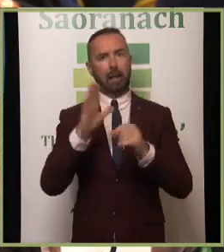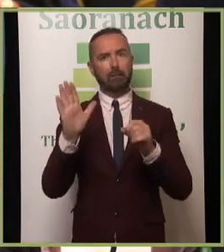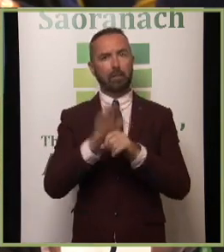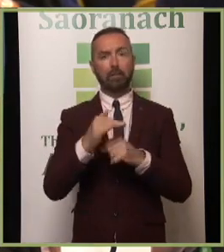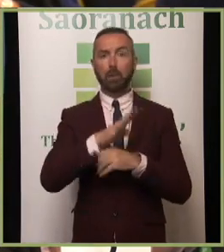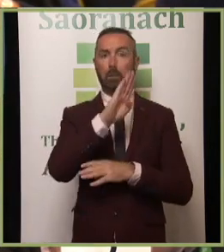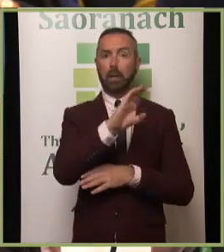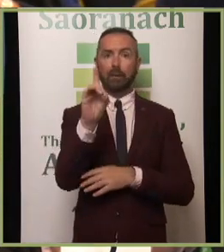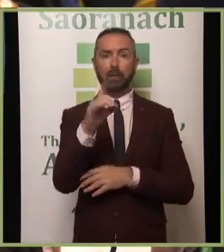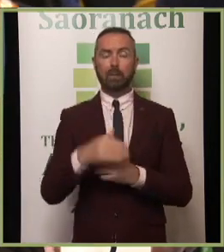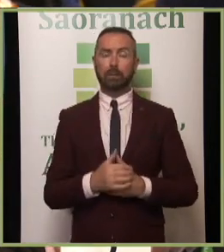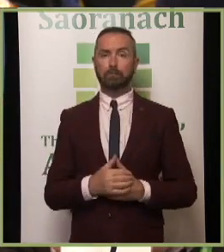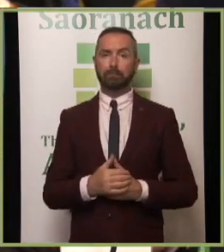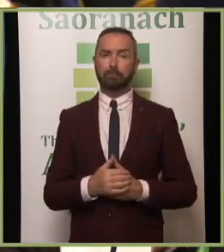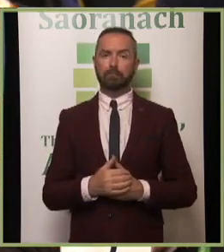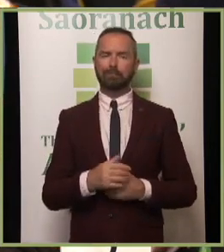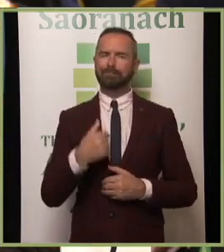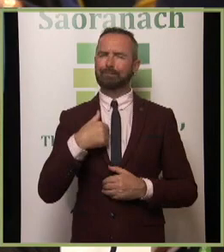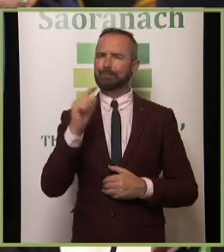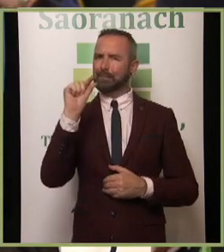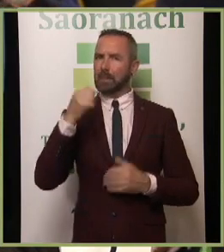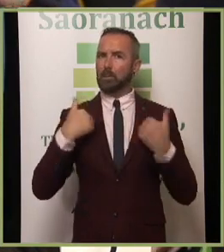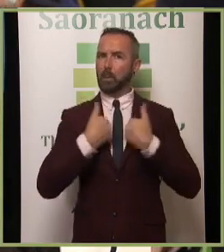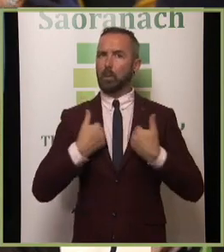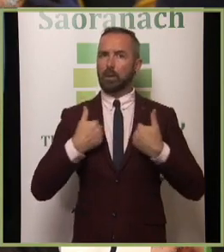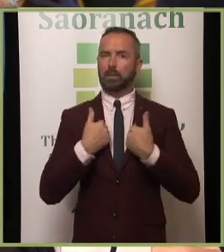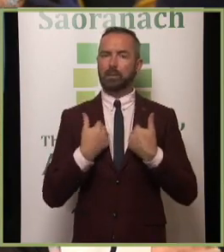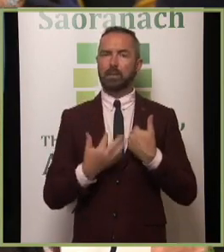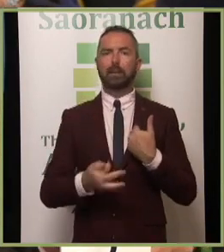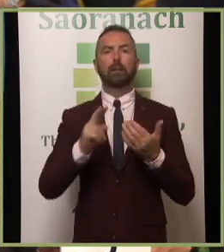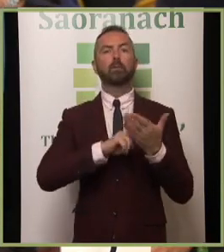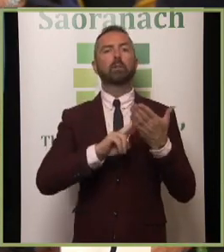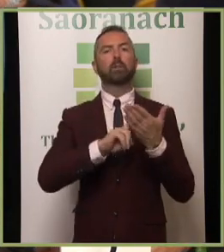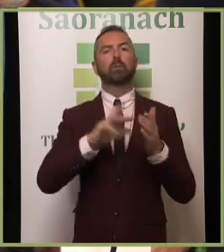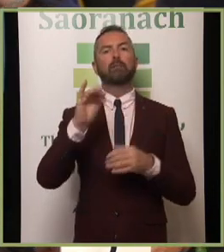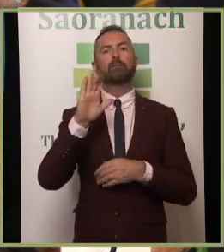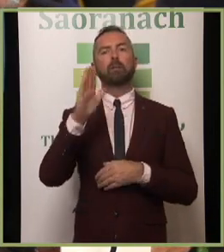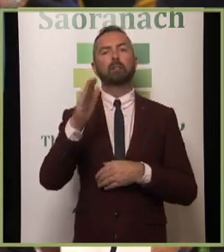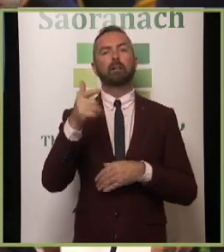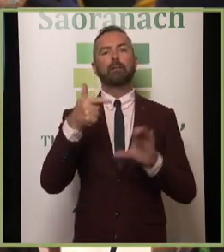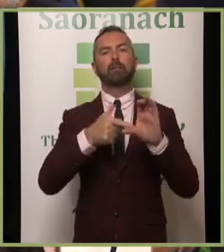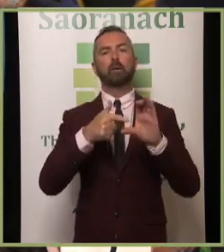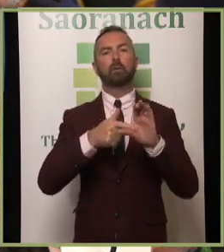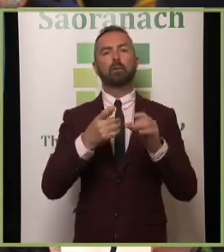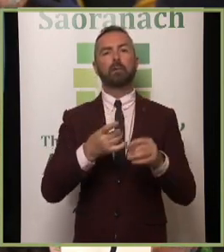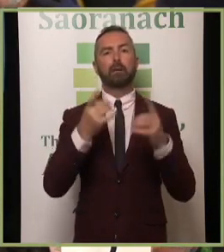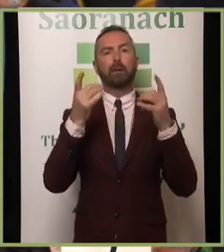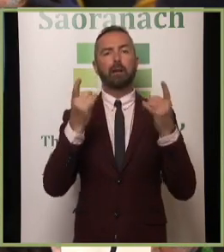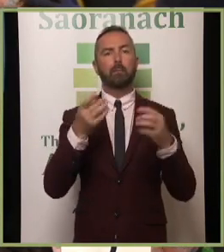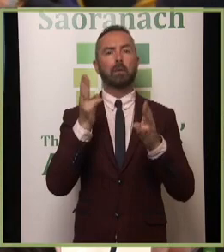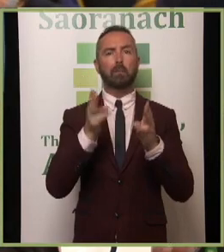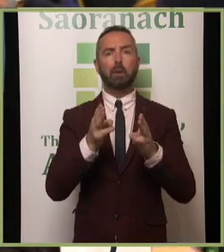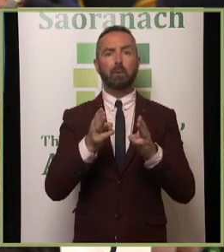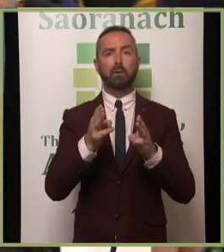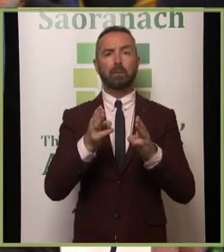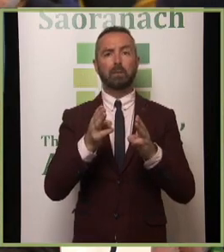biodiversity. And what I'm afraid of is that we'll be using fossil fuels to power ourselves here, but our wind power